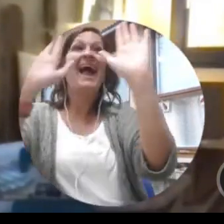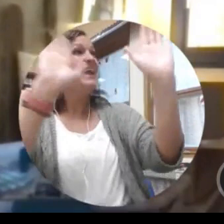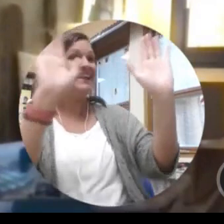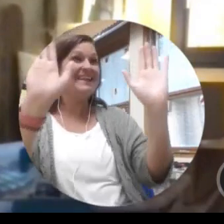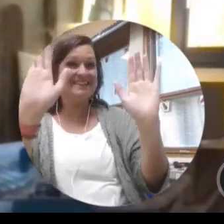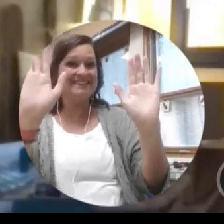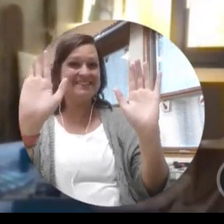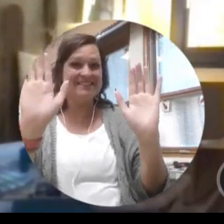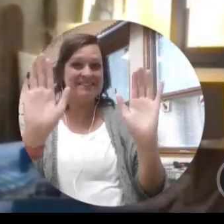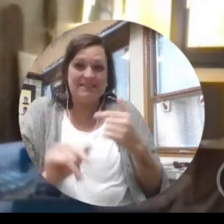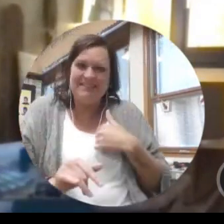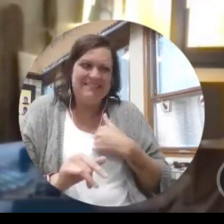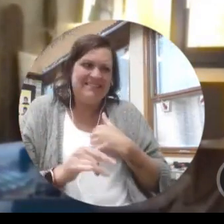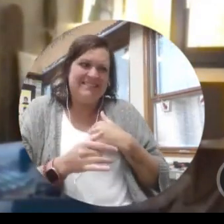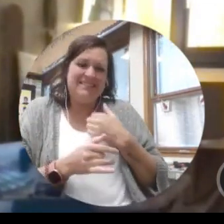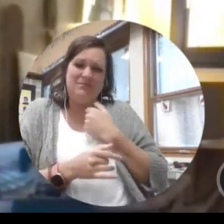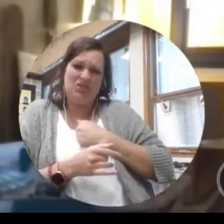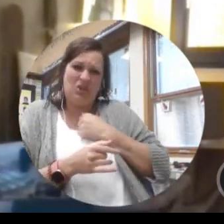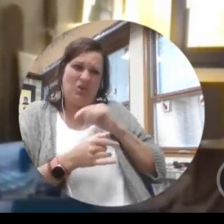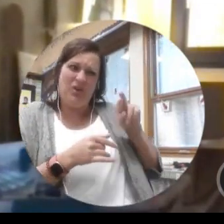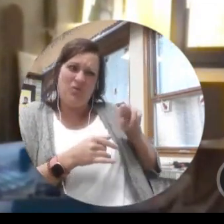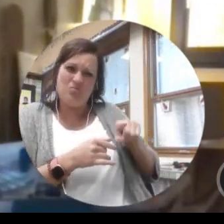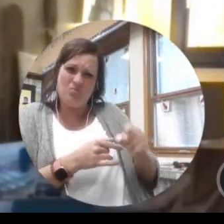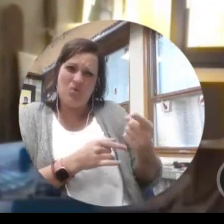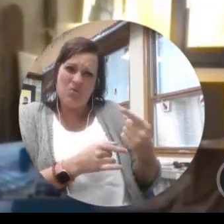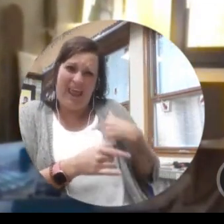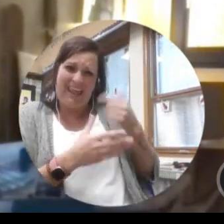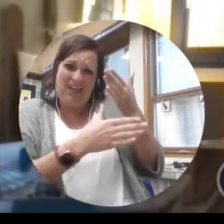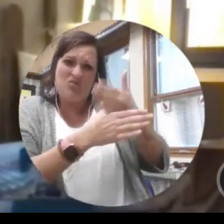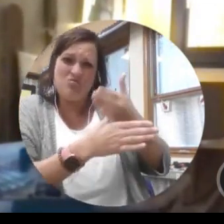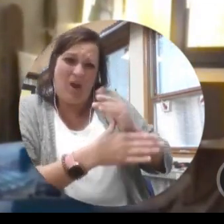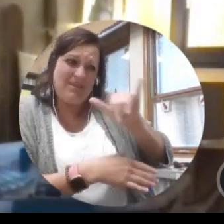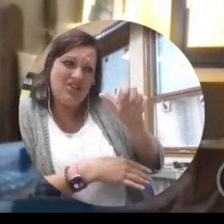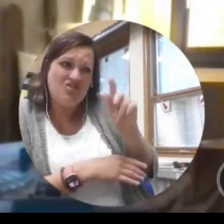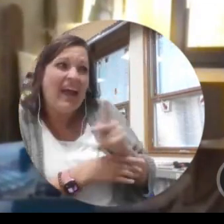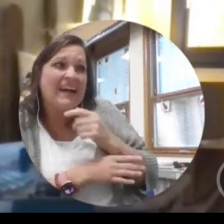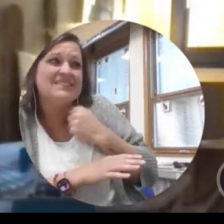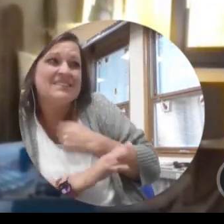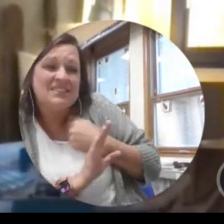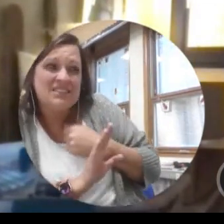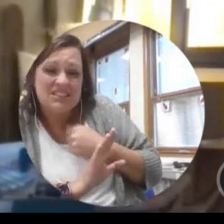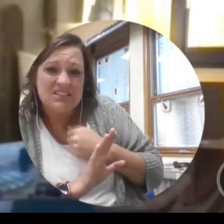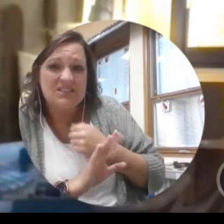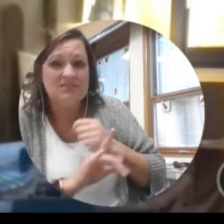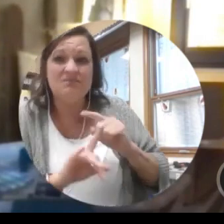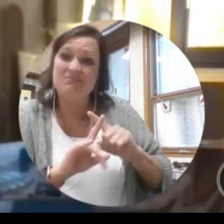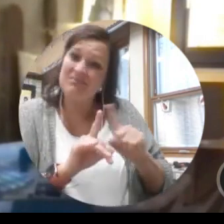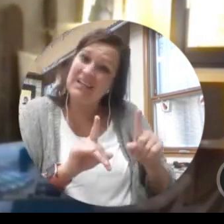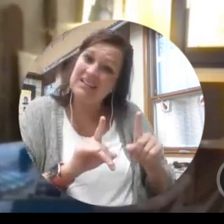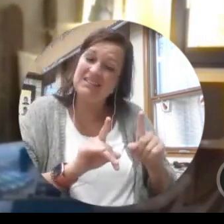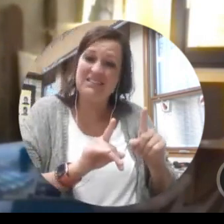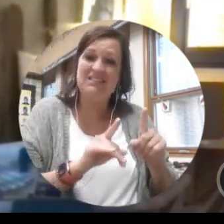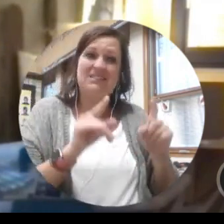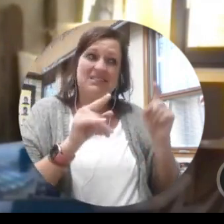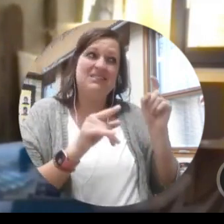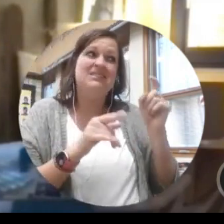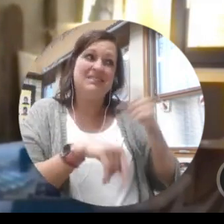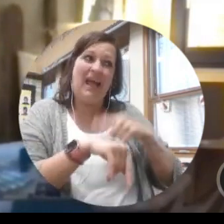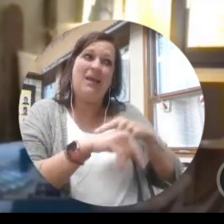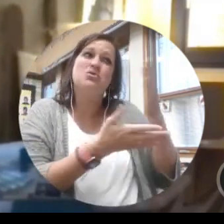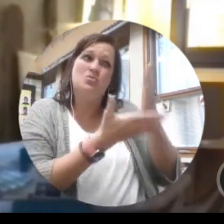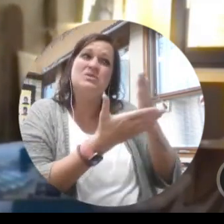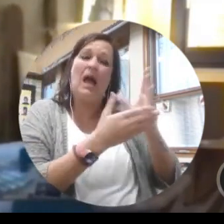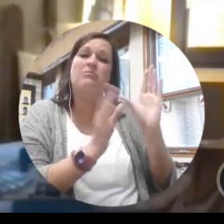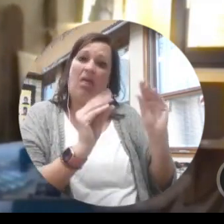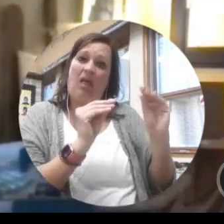maybe that was rude too. Maybe Owen's advice to be yourself was really too simple. Maybe there was a point where being completely yourself stopped being a